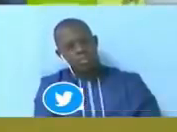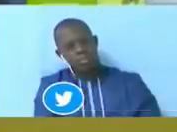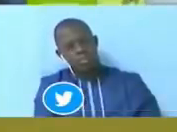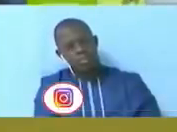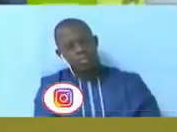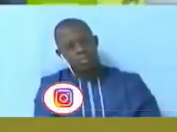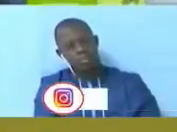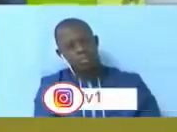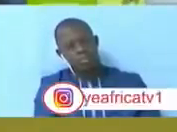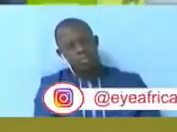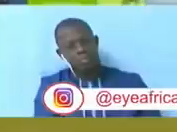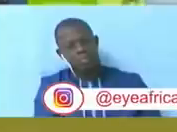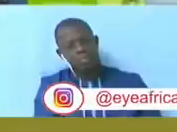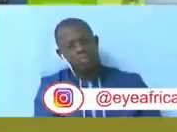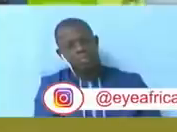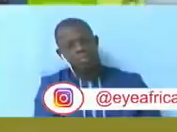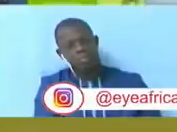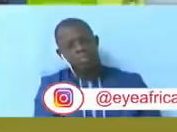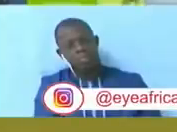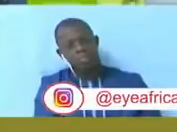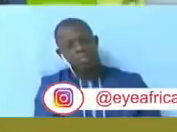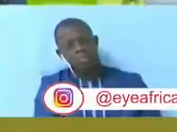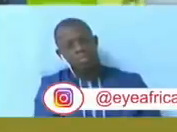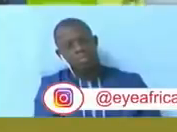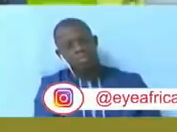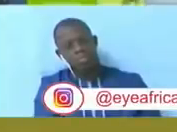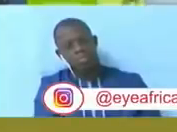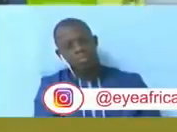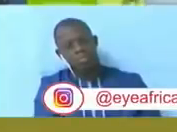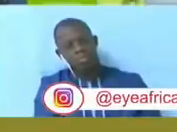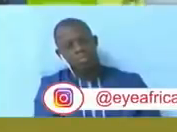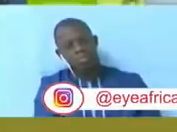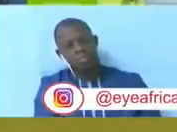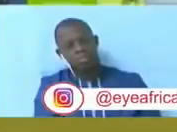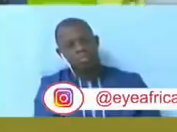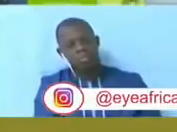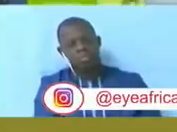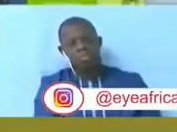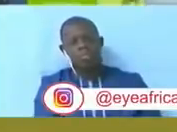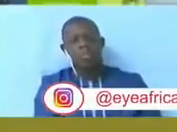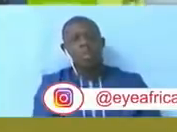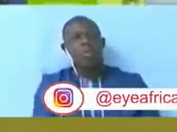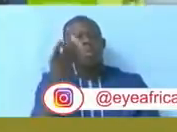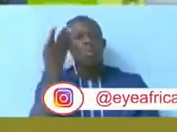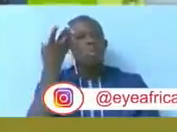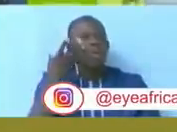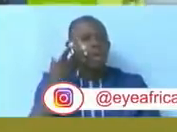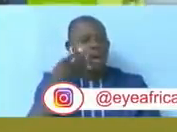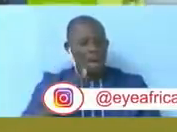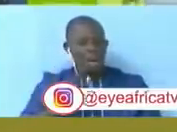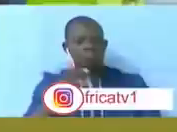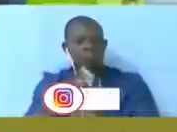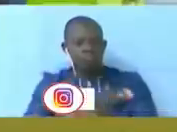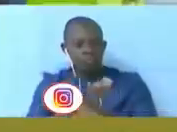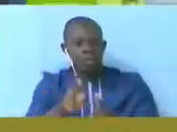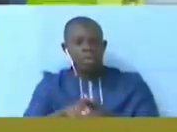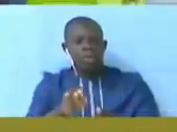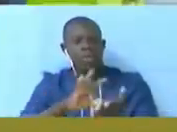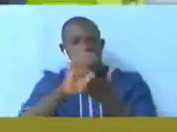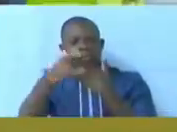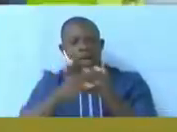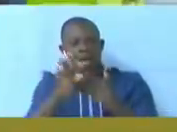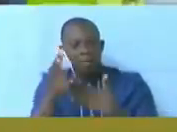when I was posted in Base, the people in Base, the July 22nd, got to know that I was the one who was supposed to go there. During the ensemble